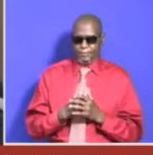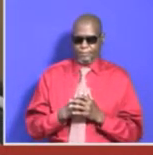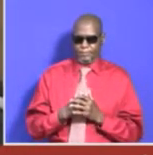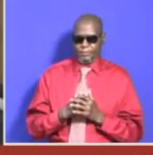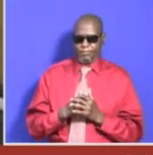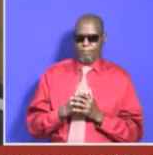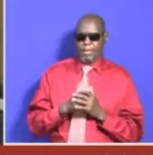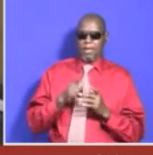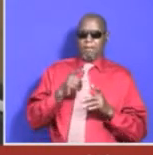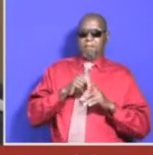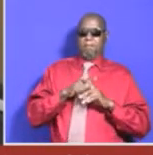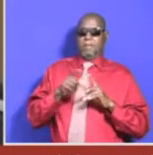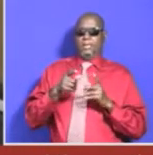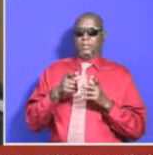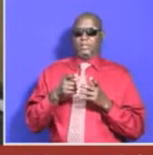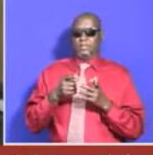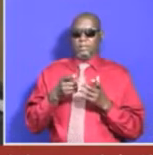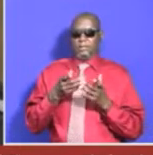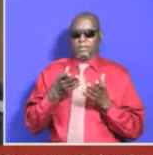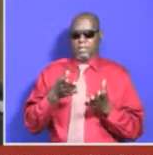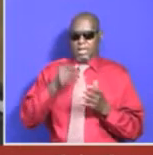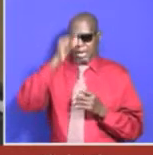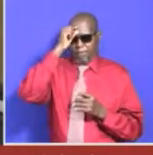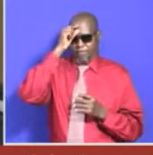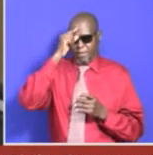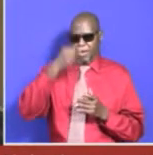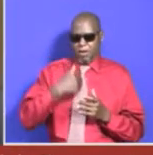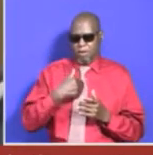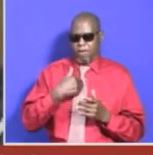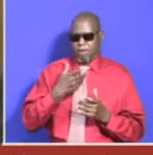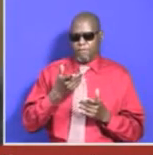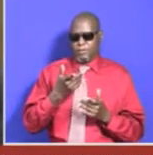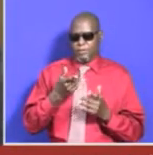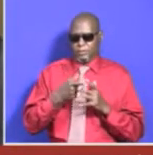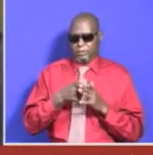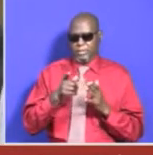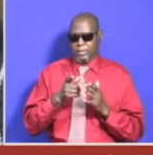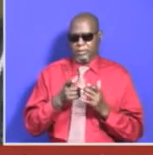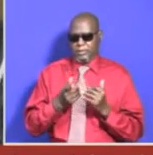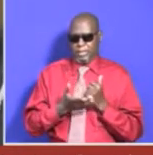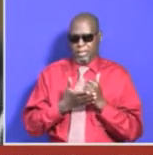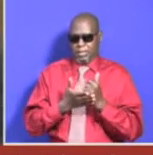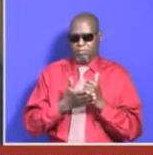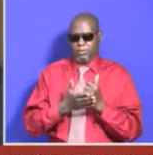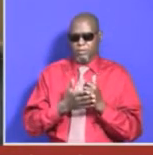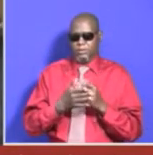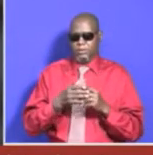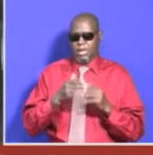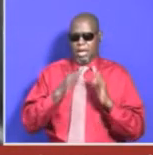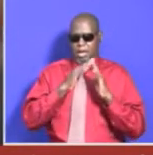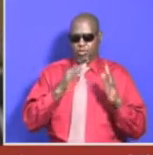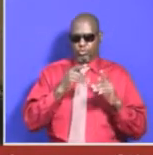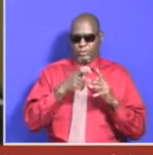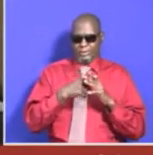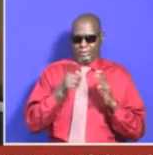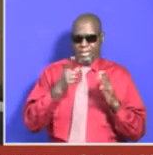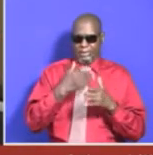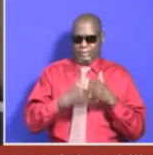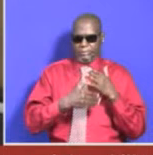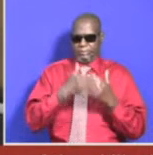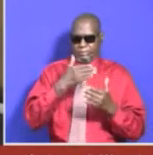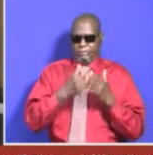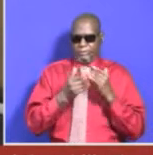to some extent, serikali imeingilia. We had structures that had started earlier, na wanaendelea kumalizia very